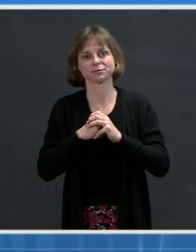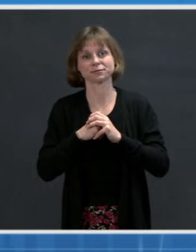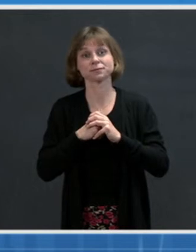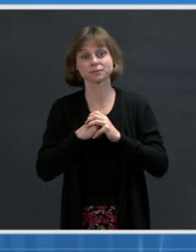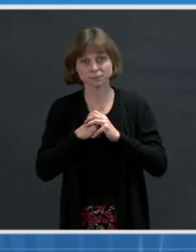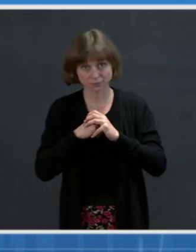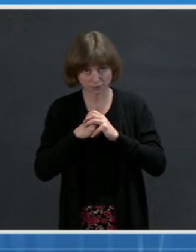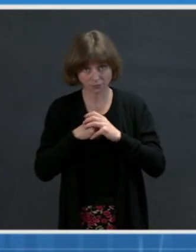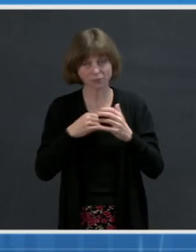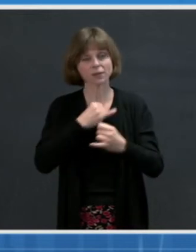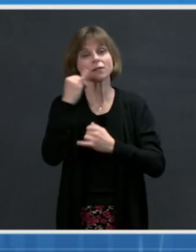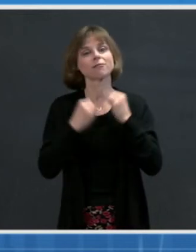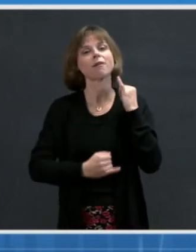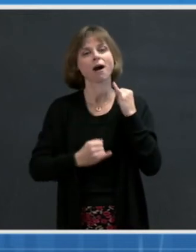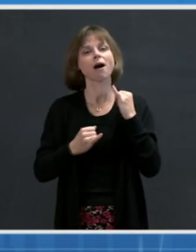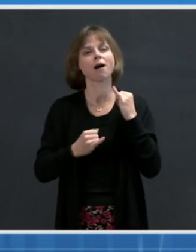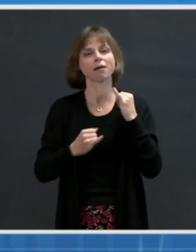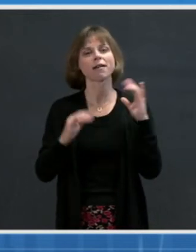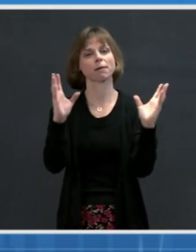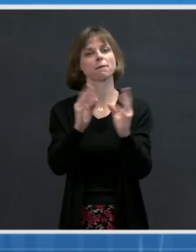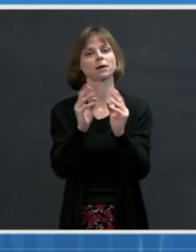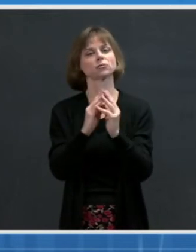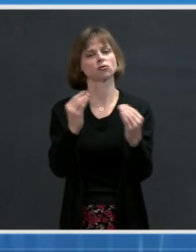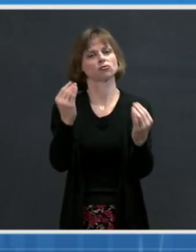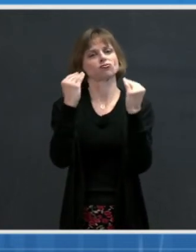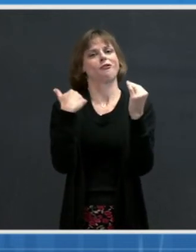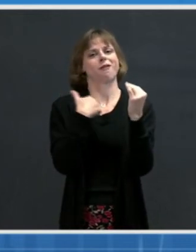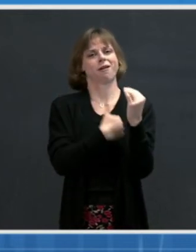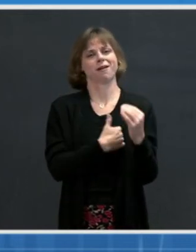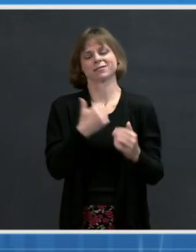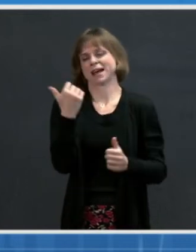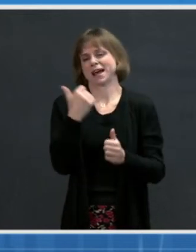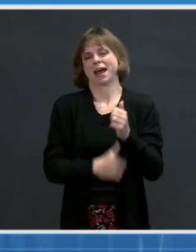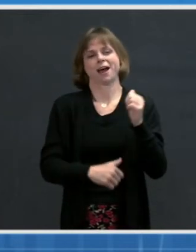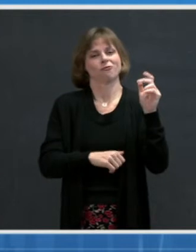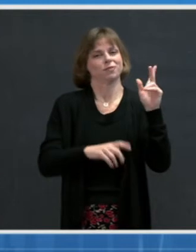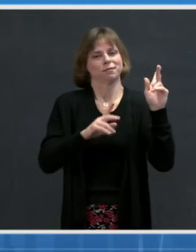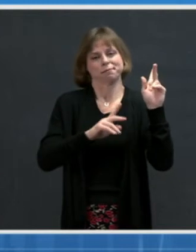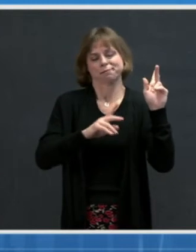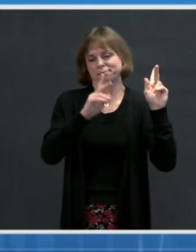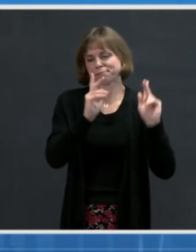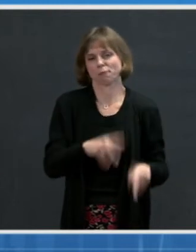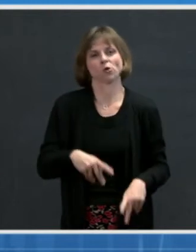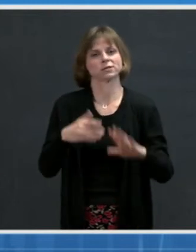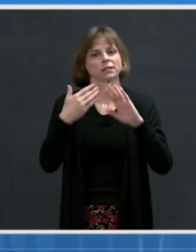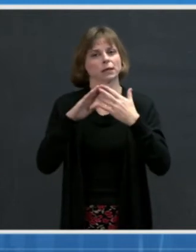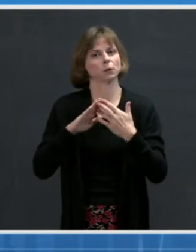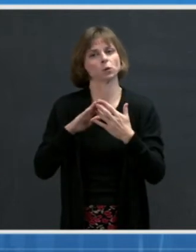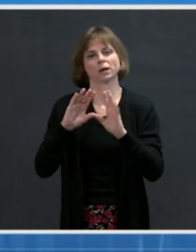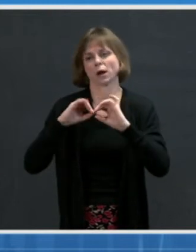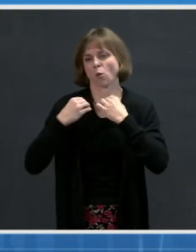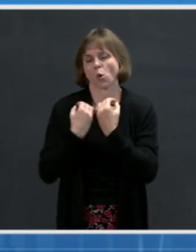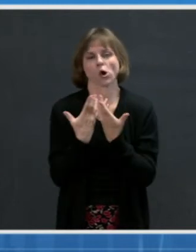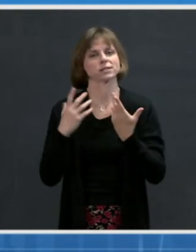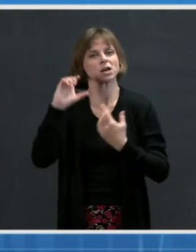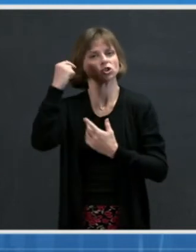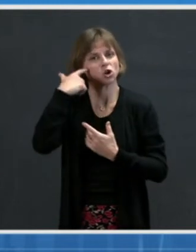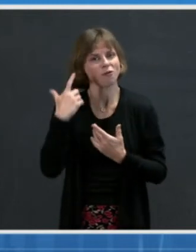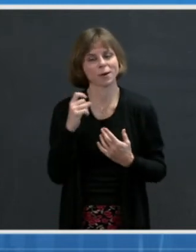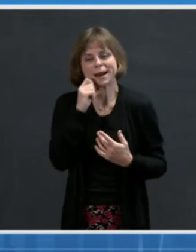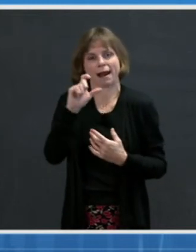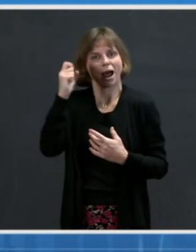forum sessions taught us that every person, community, faith-based organization, governmental and non-governmental partner, and